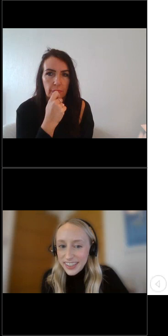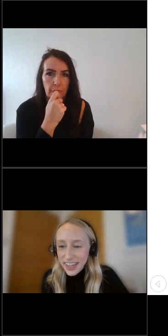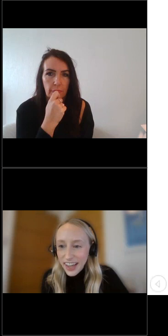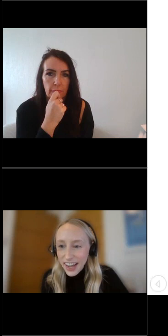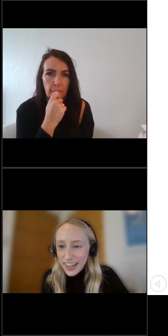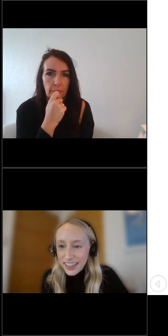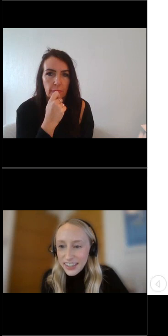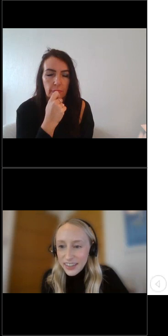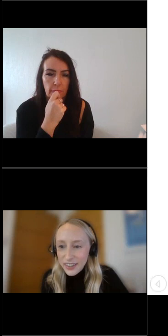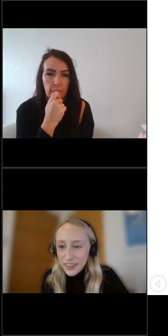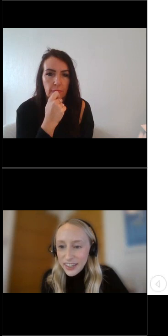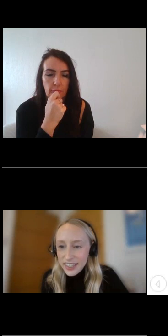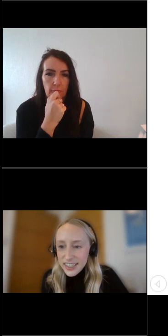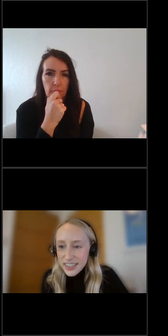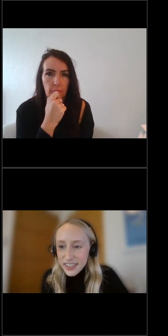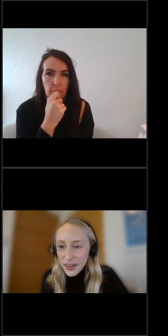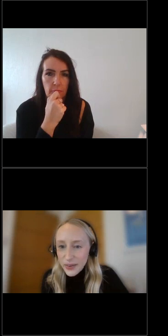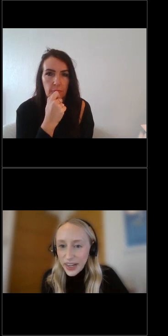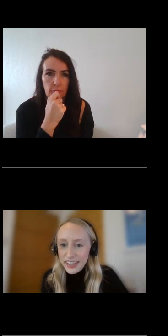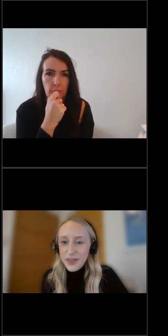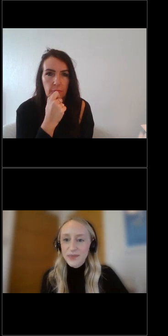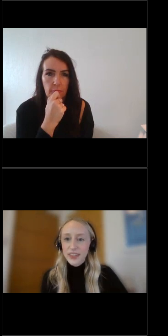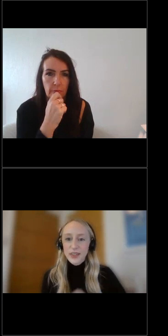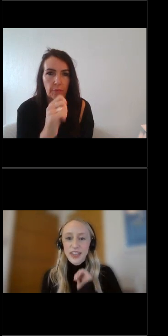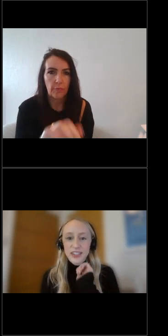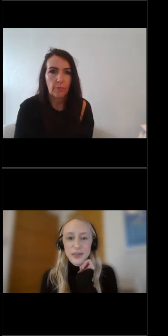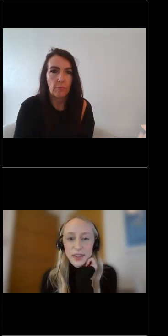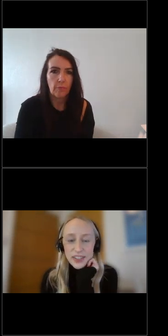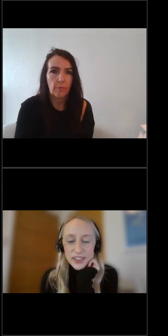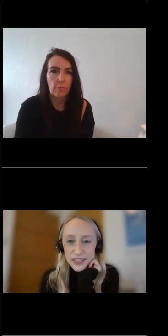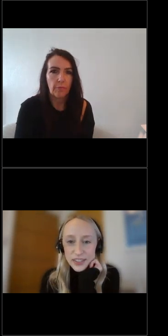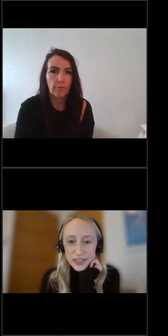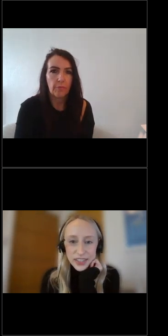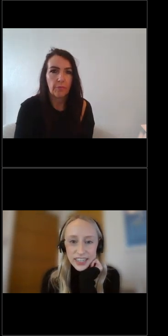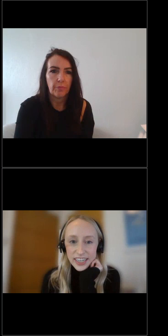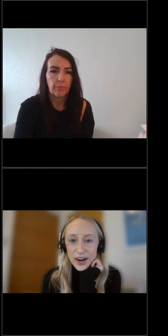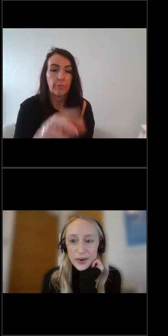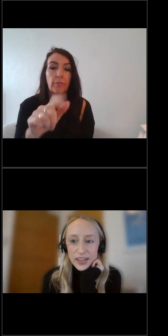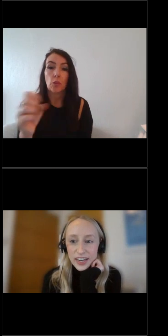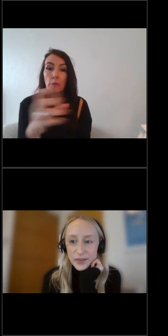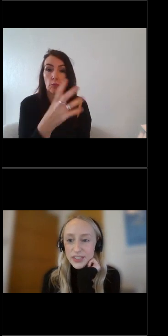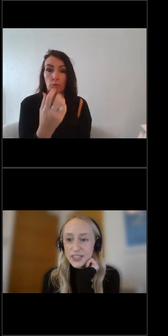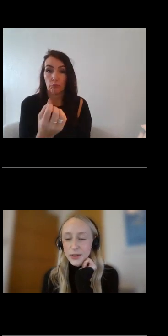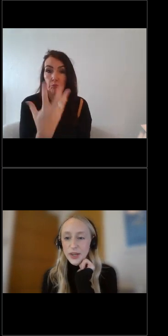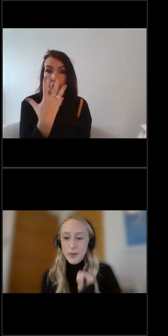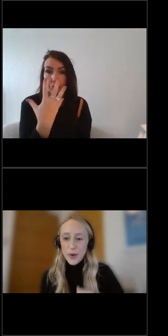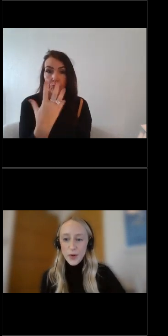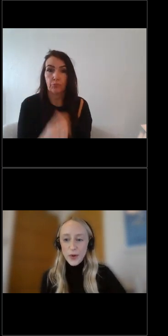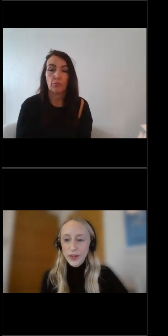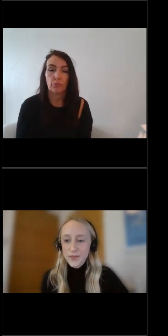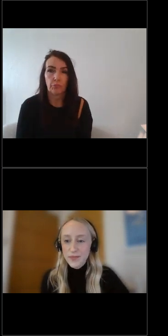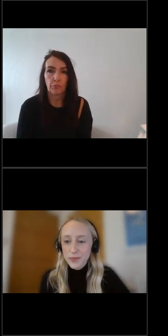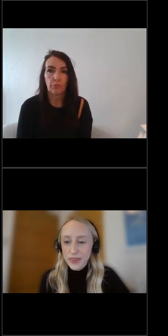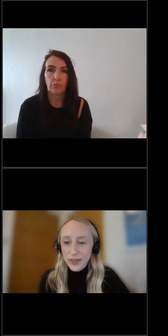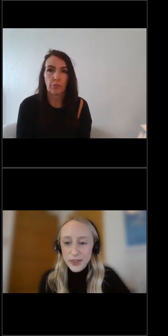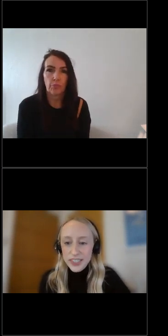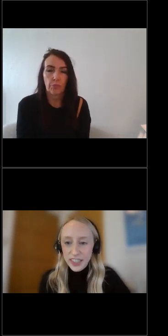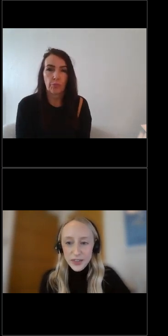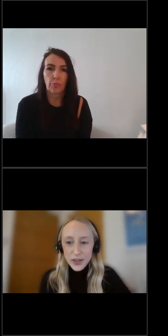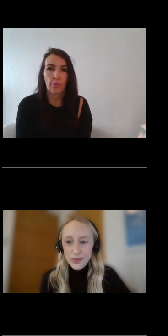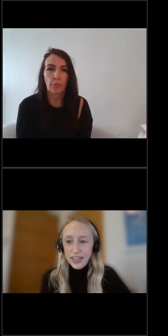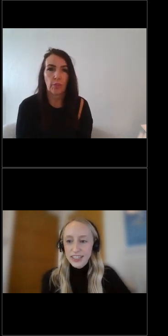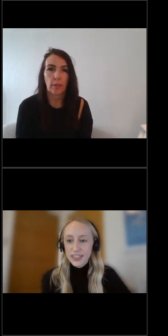Perfect. I think it'll launch. Okay, so that should be launched on your screen now. Just a quick poll. We'll